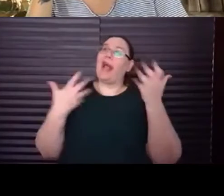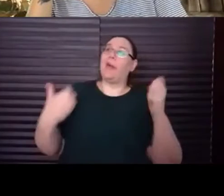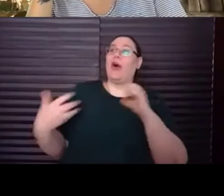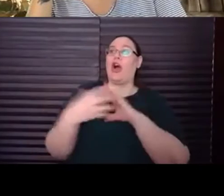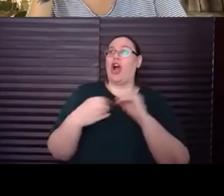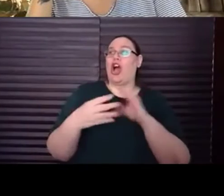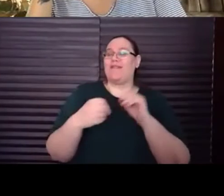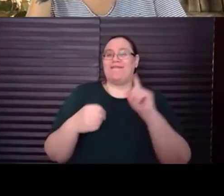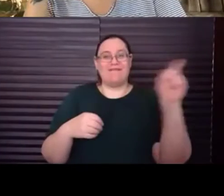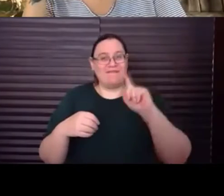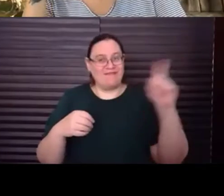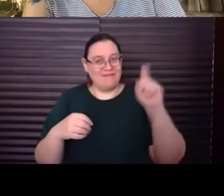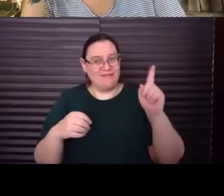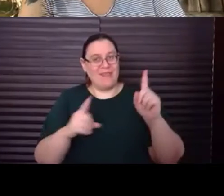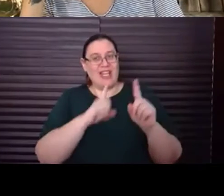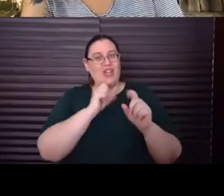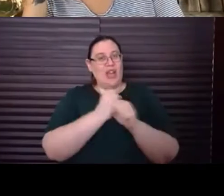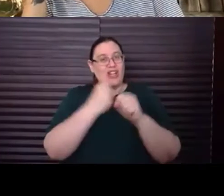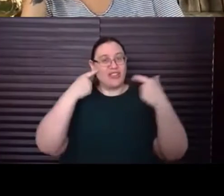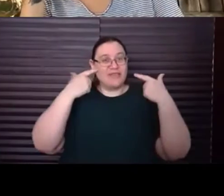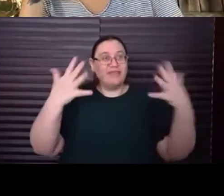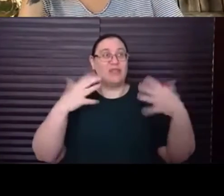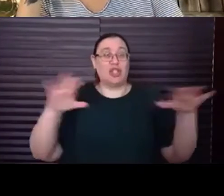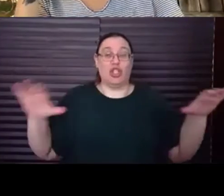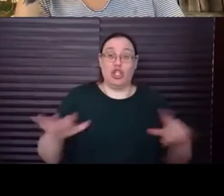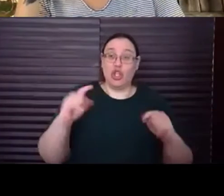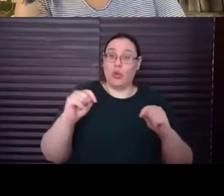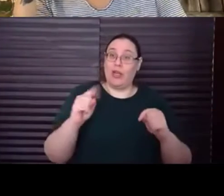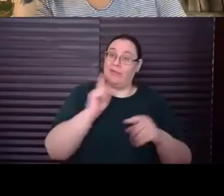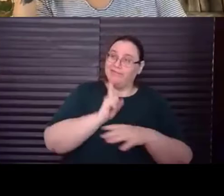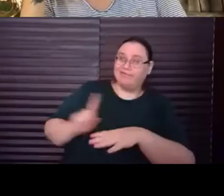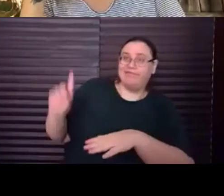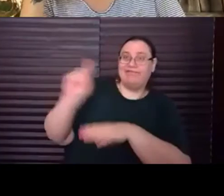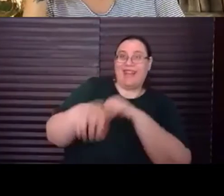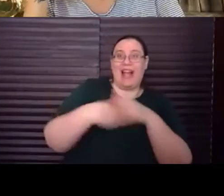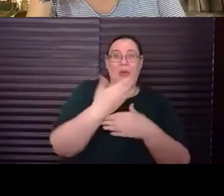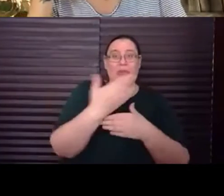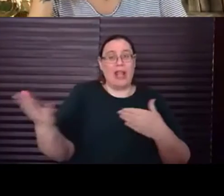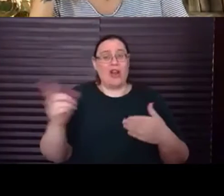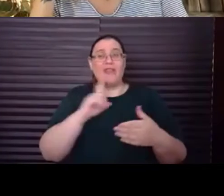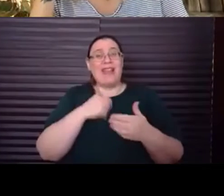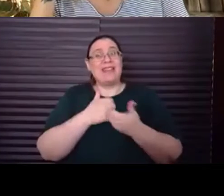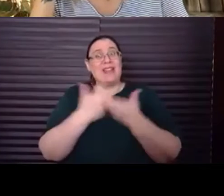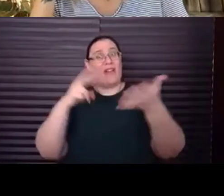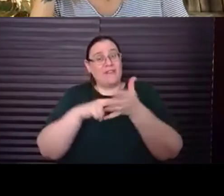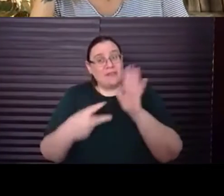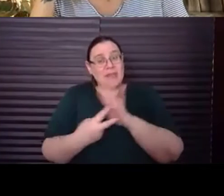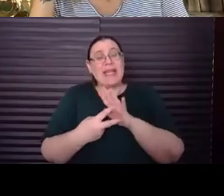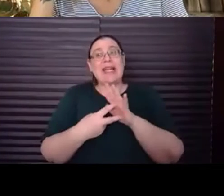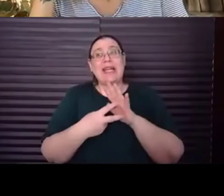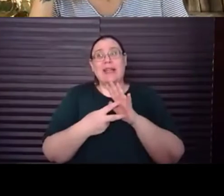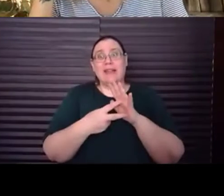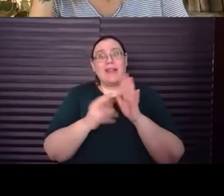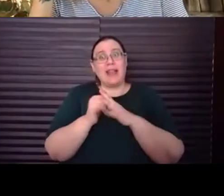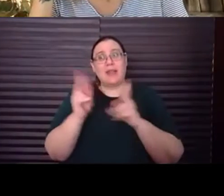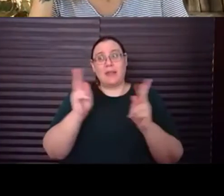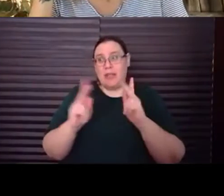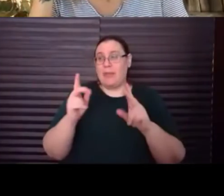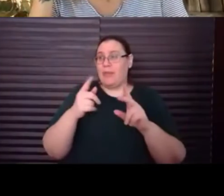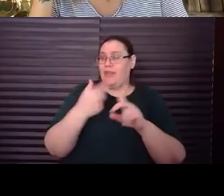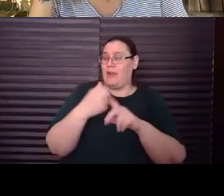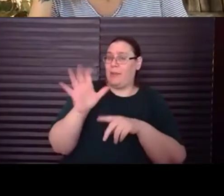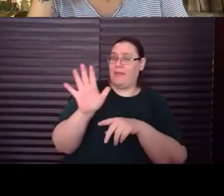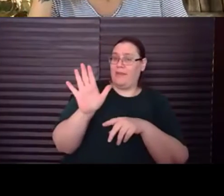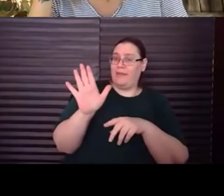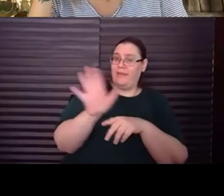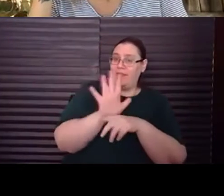do, but it's actually putting yourself out there. And it really means so much that the industry is starting to really bring people in, and